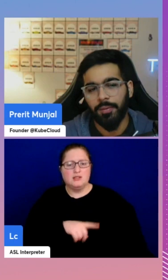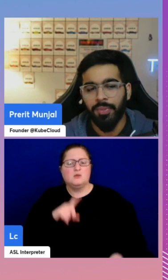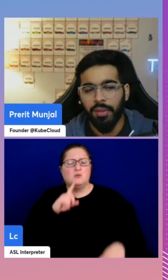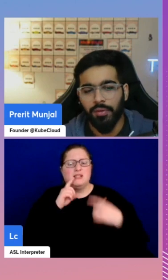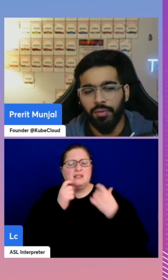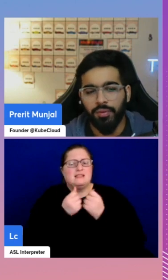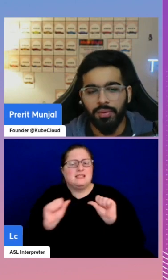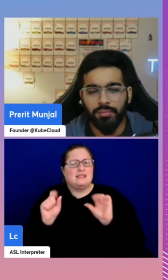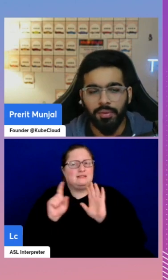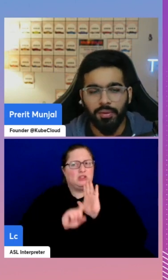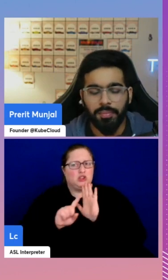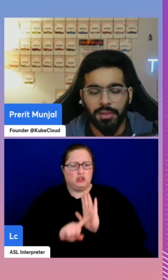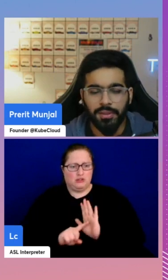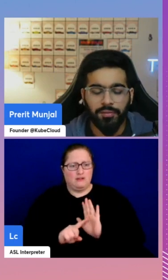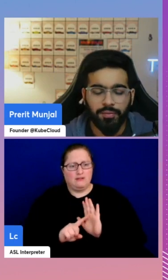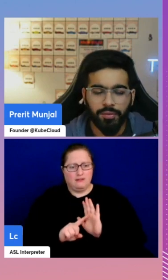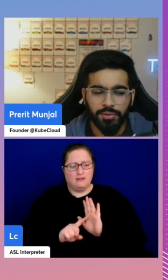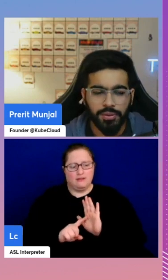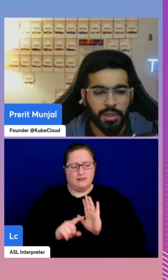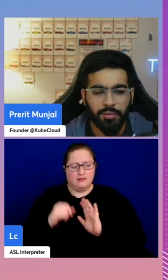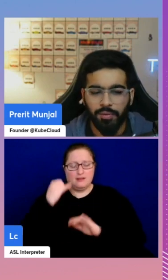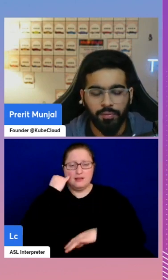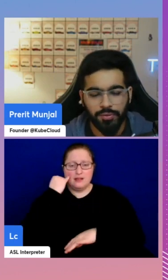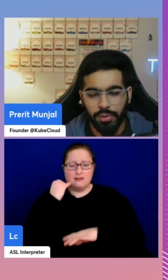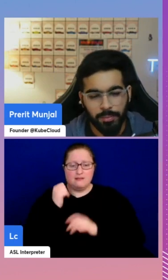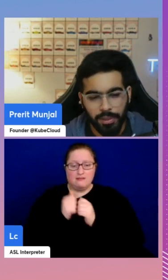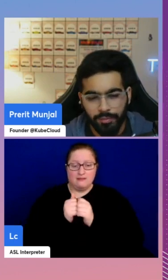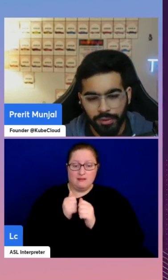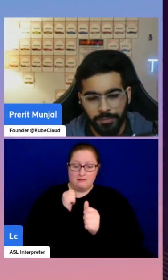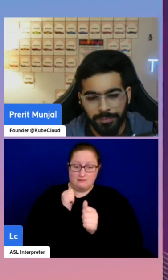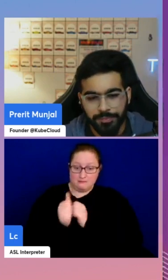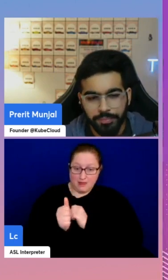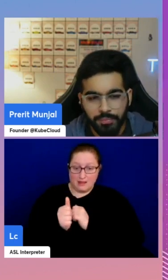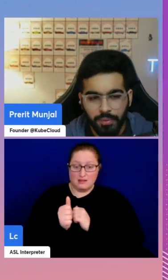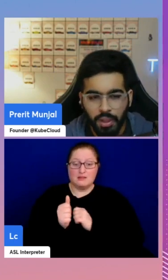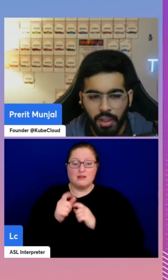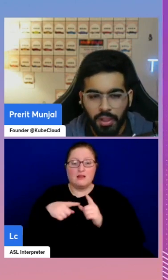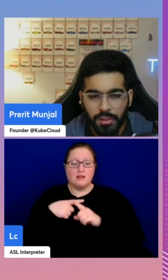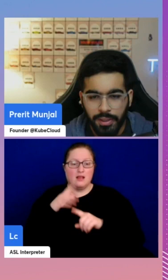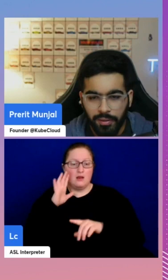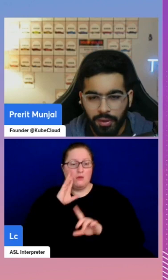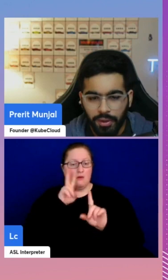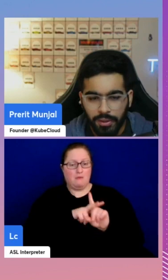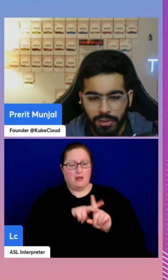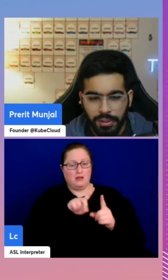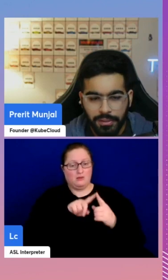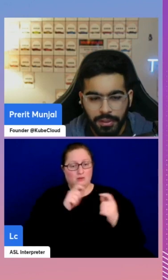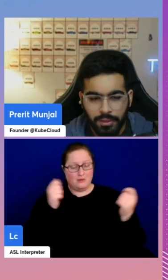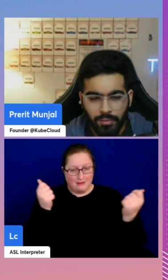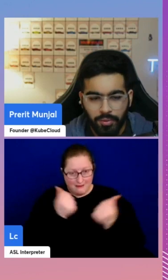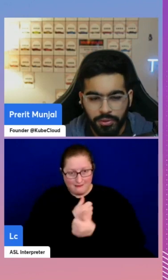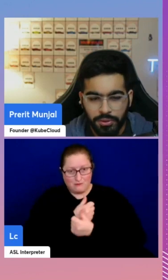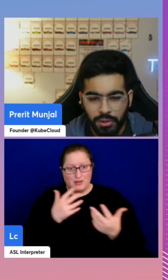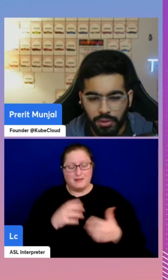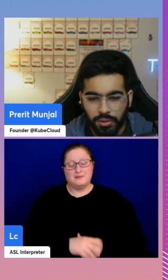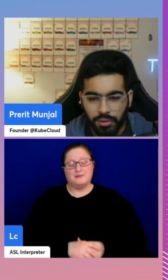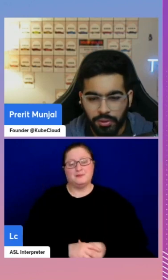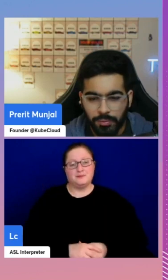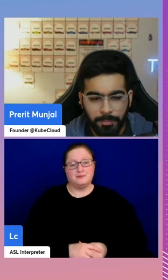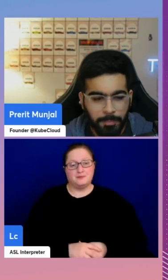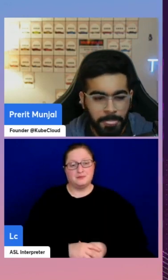check. Okay, if you pass at force, then it will forcefully apply everything. Now the next thing